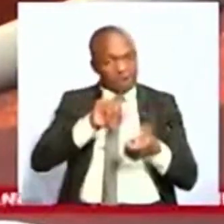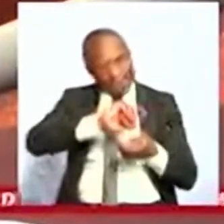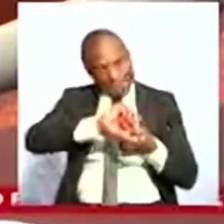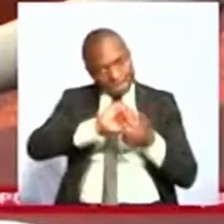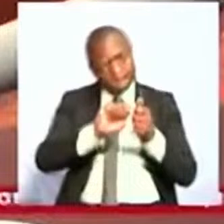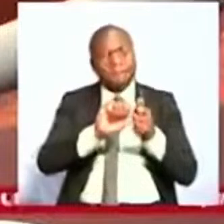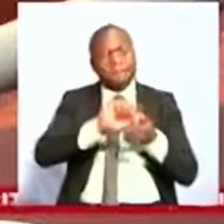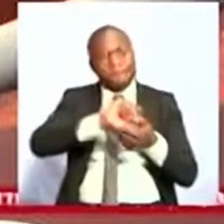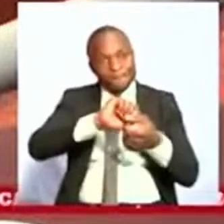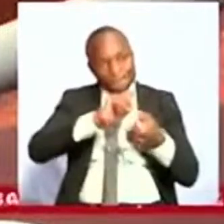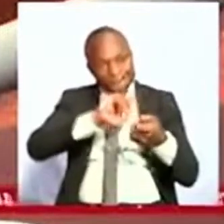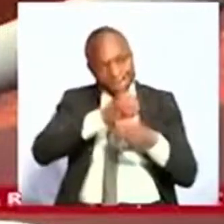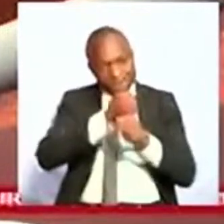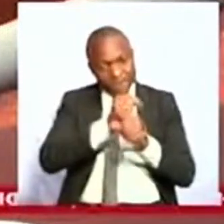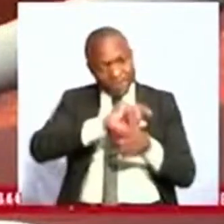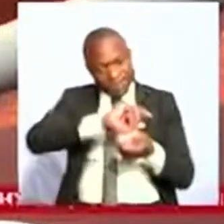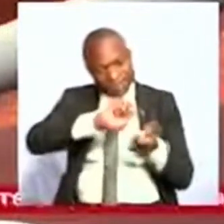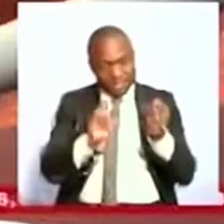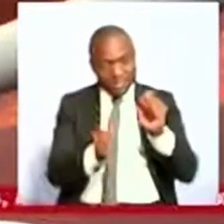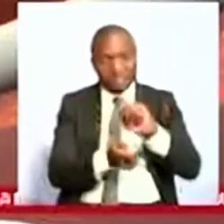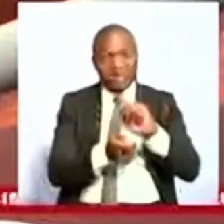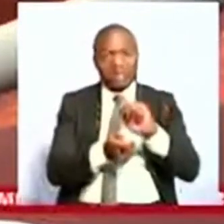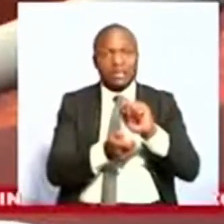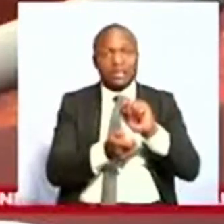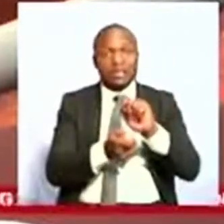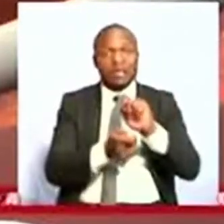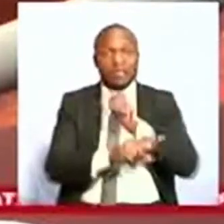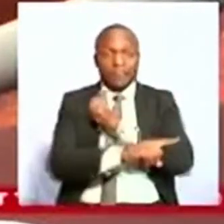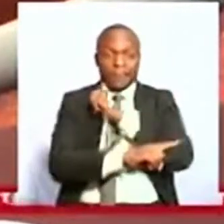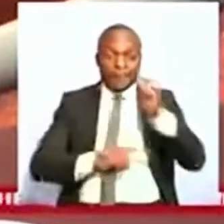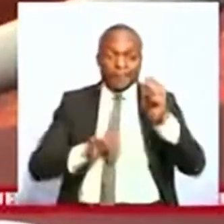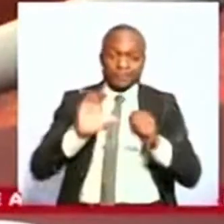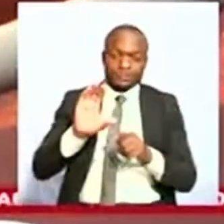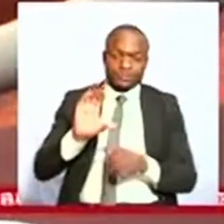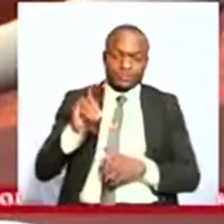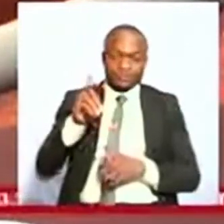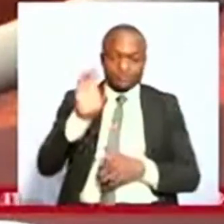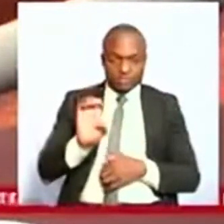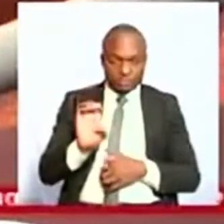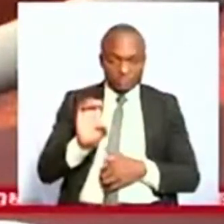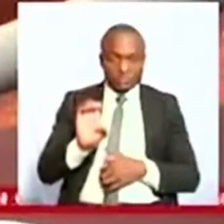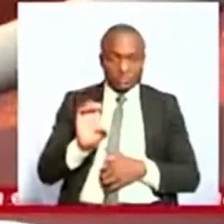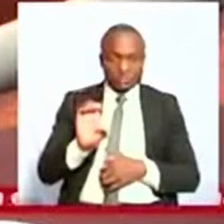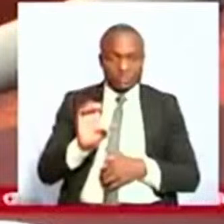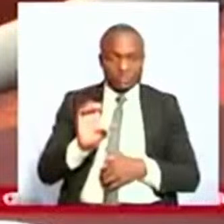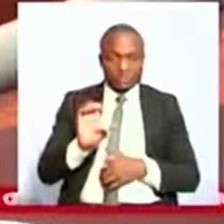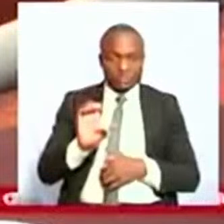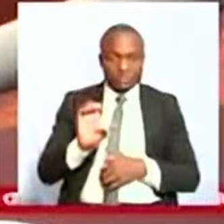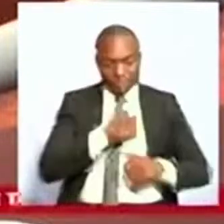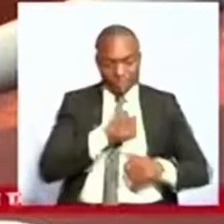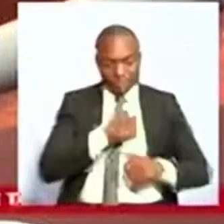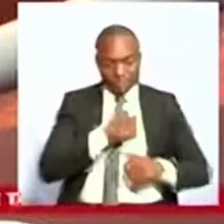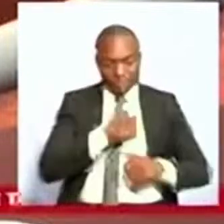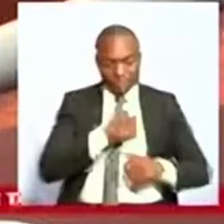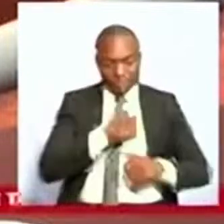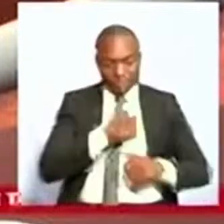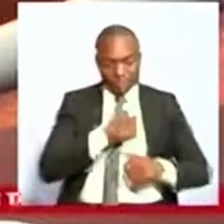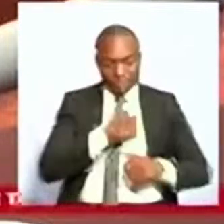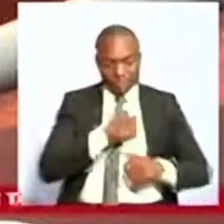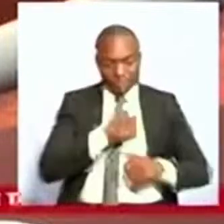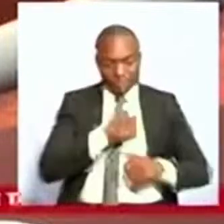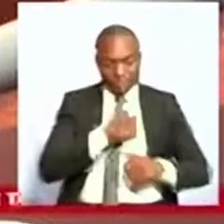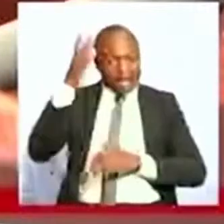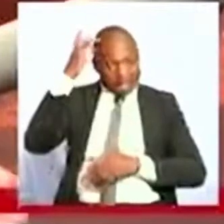in our penal code. We've made the necessary changes, the consequential changes in our Defense Act, in our Criminal Procedure